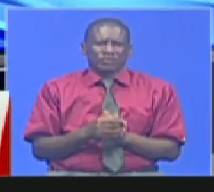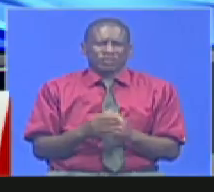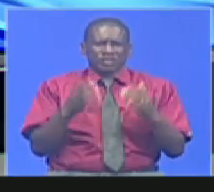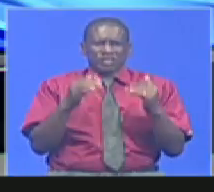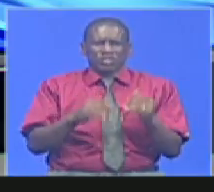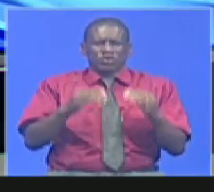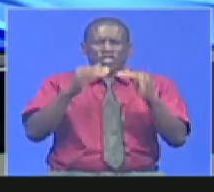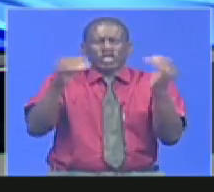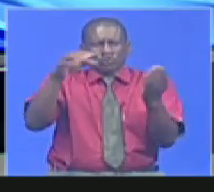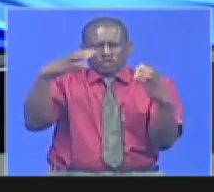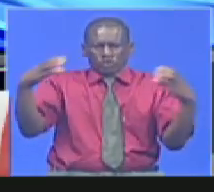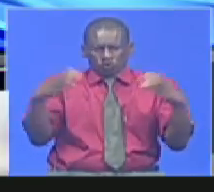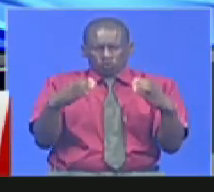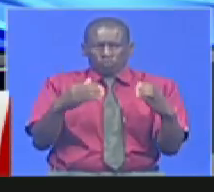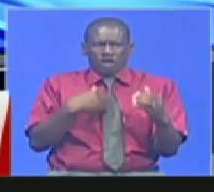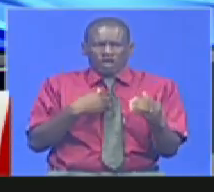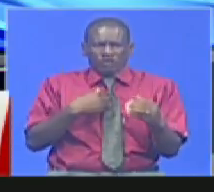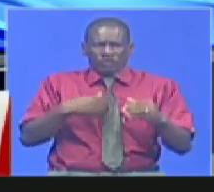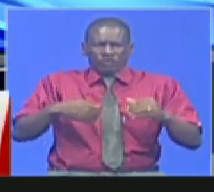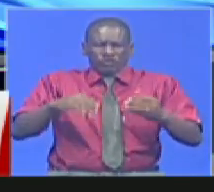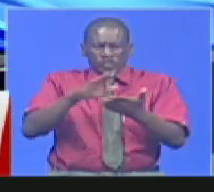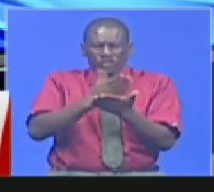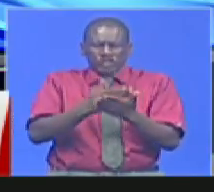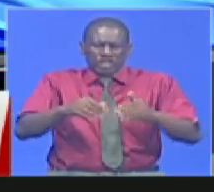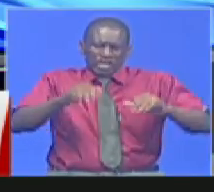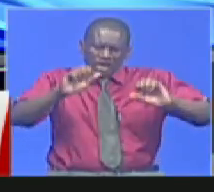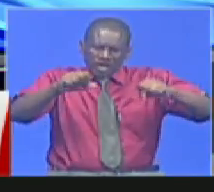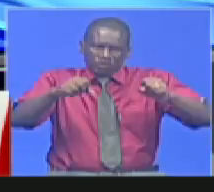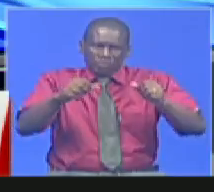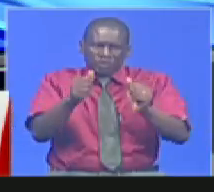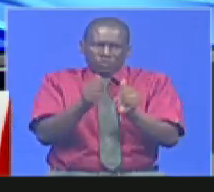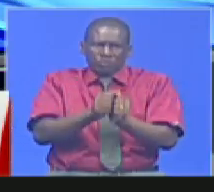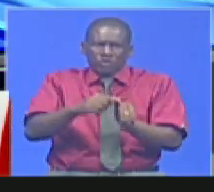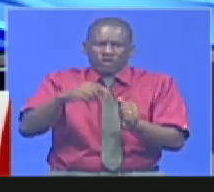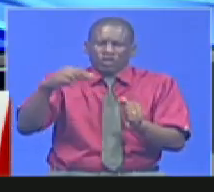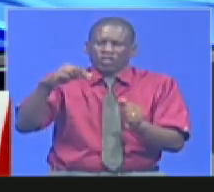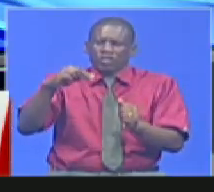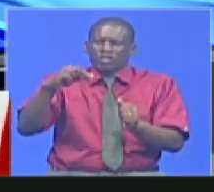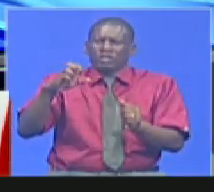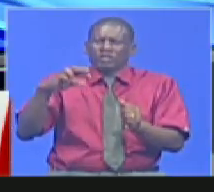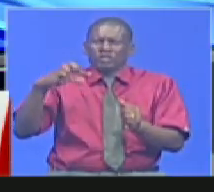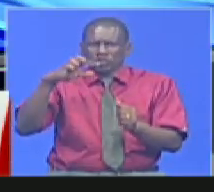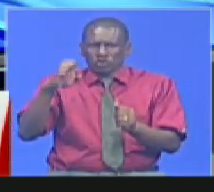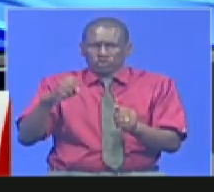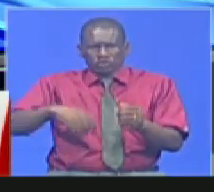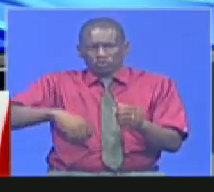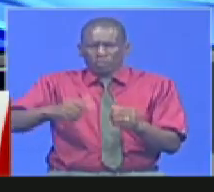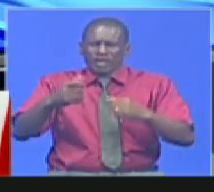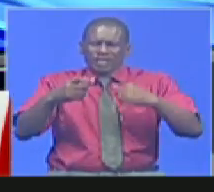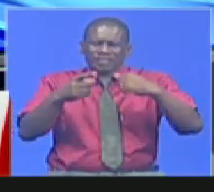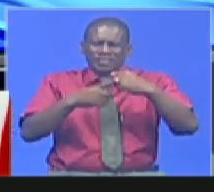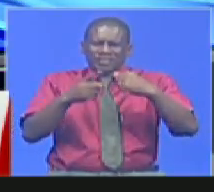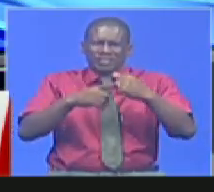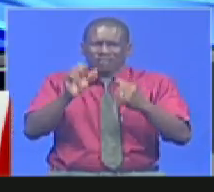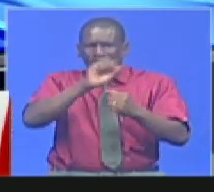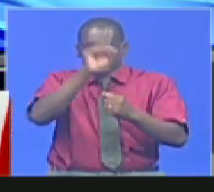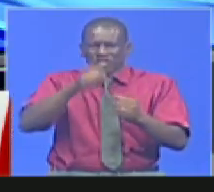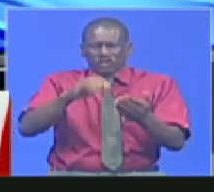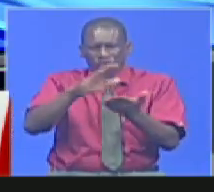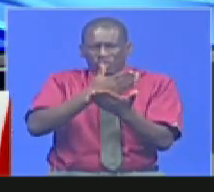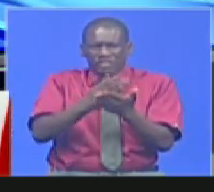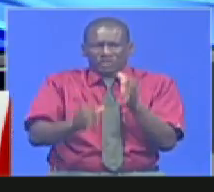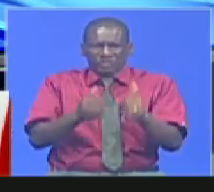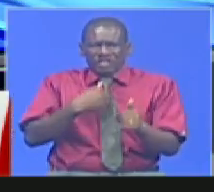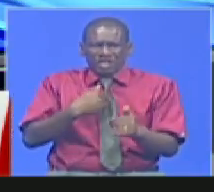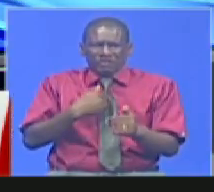Equity Group Holdings has entered a share purchase agreement with George Arthur Forrest to purchase 66.5% of the shares he holds in